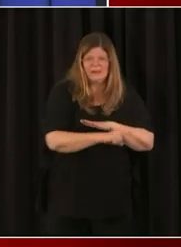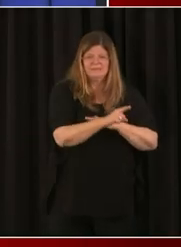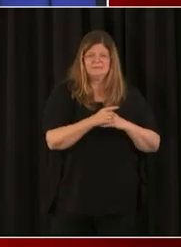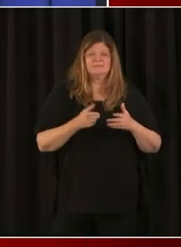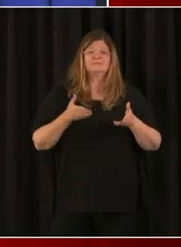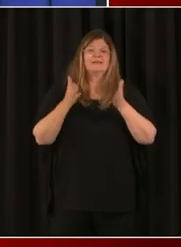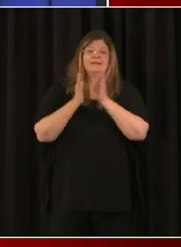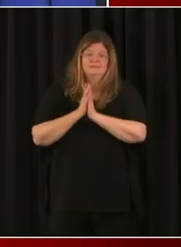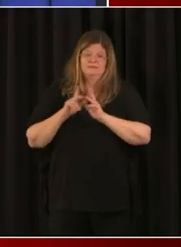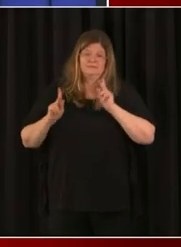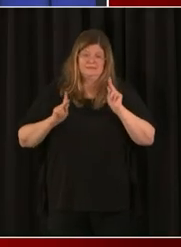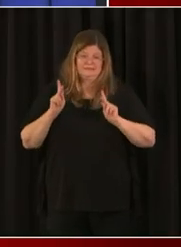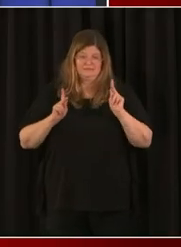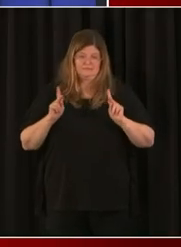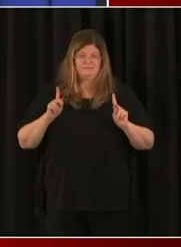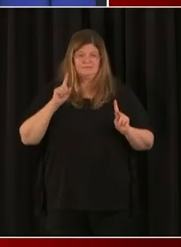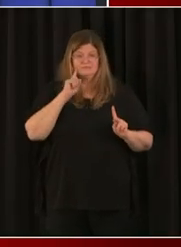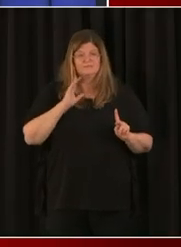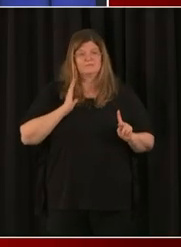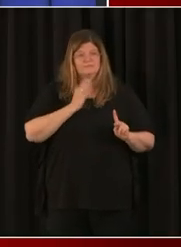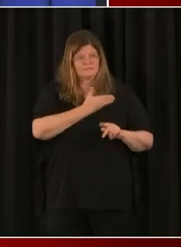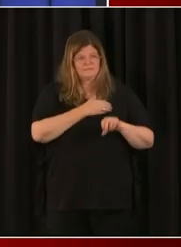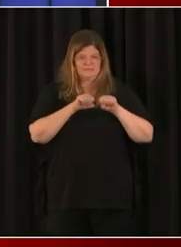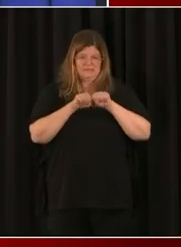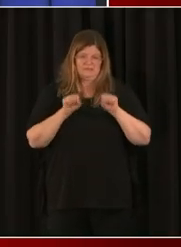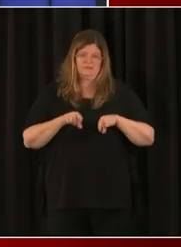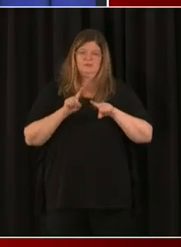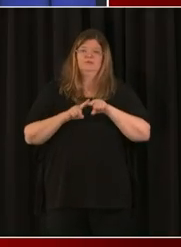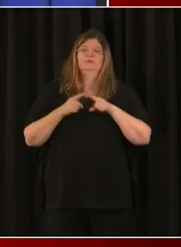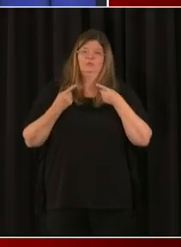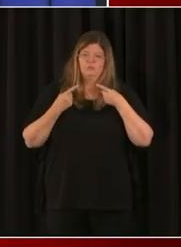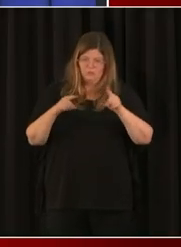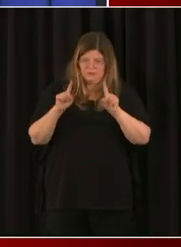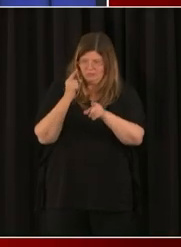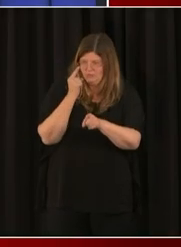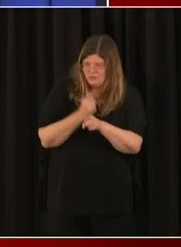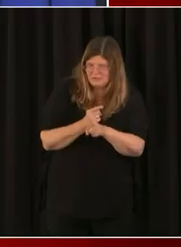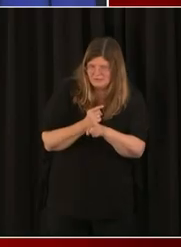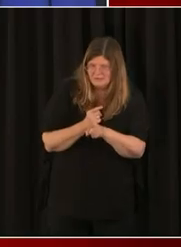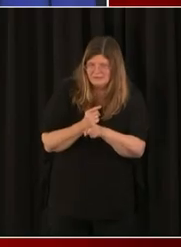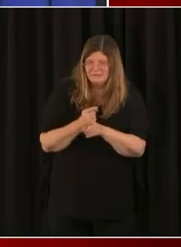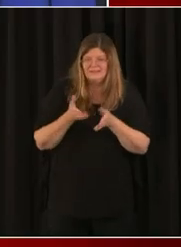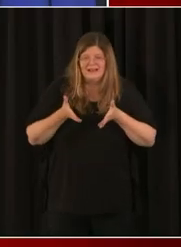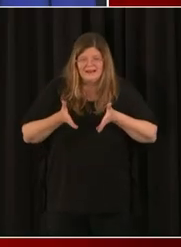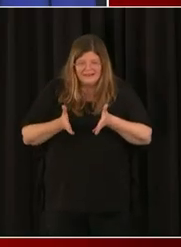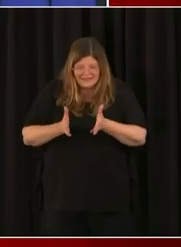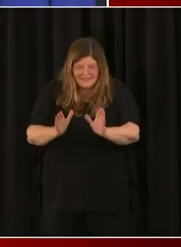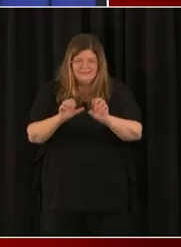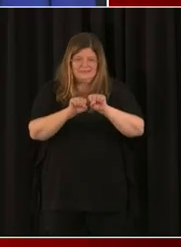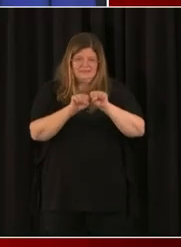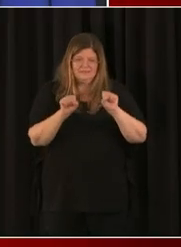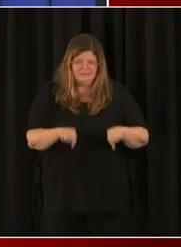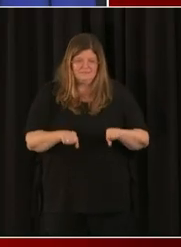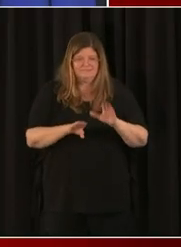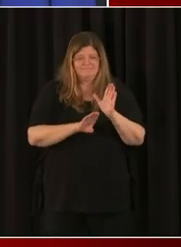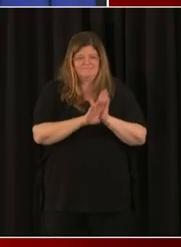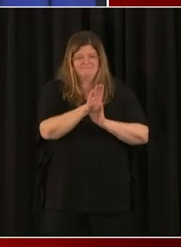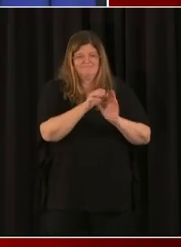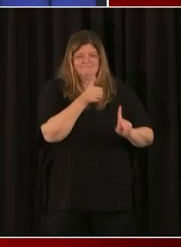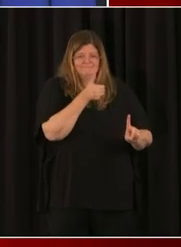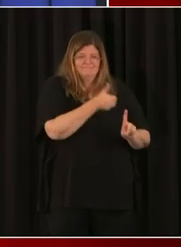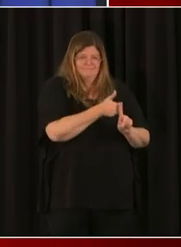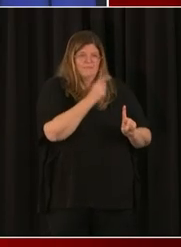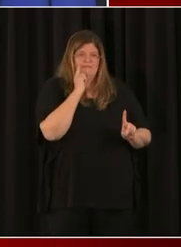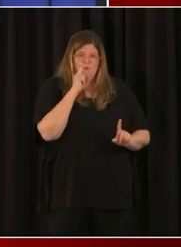asking people to do is for our systems to work efficiently and to work effectively is to allow for the systems that we have developed to be